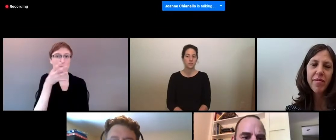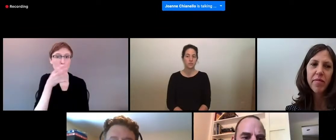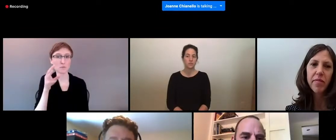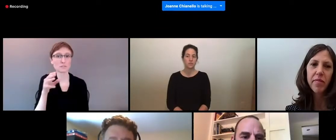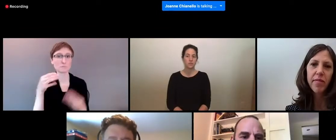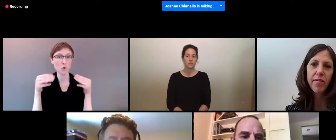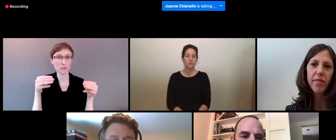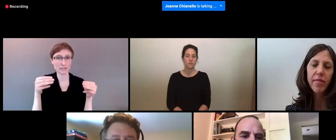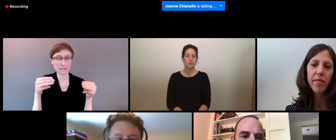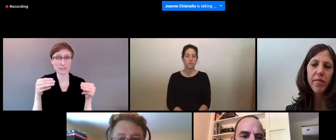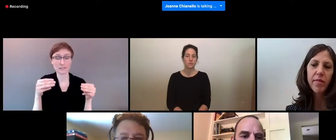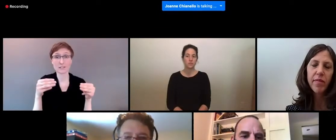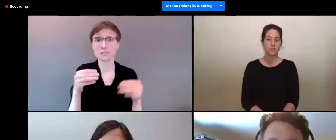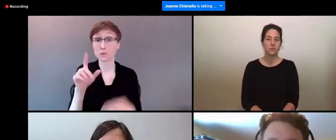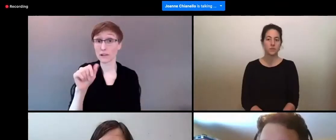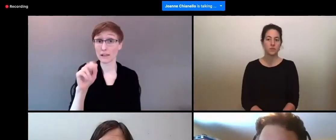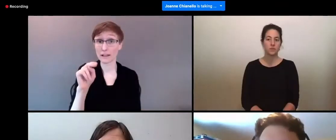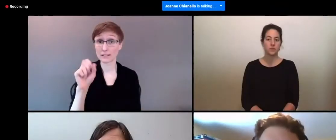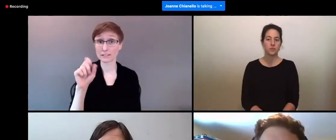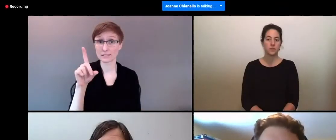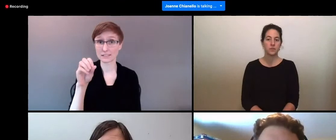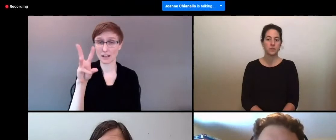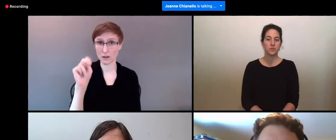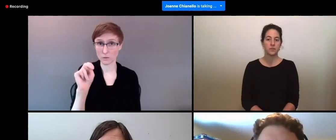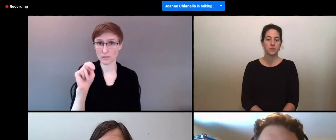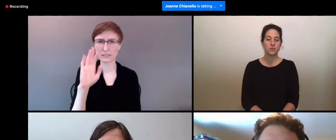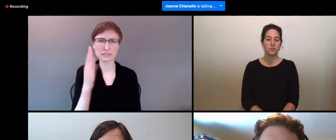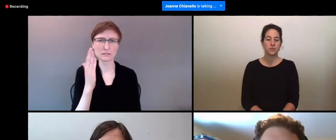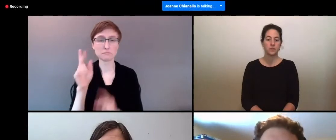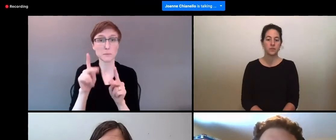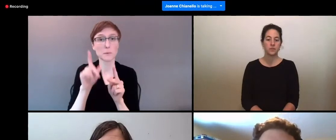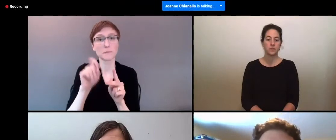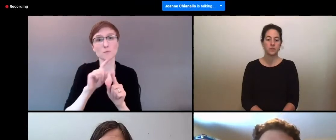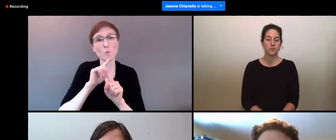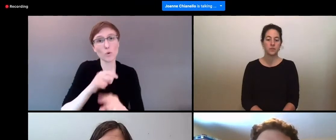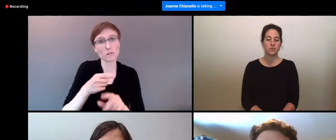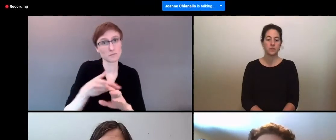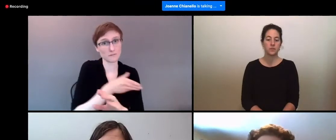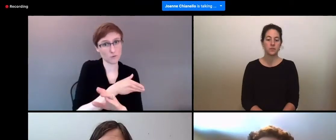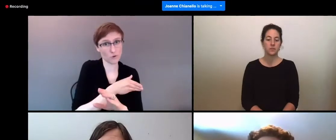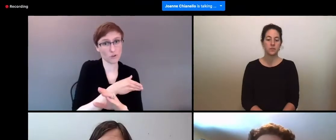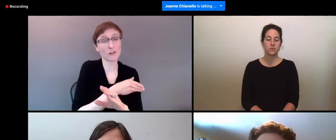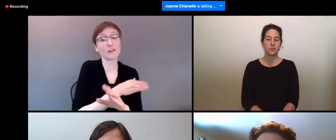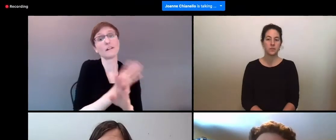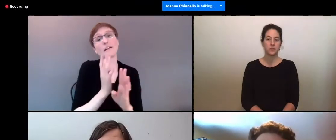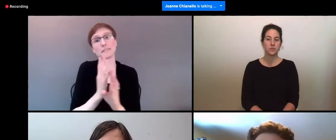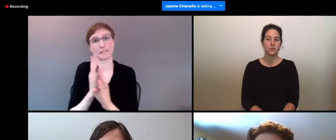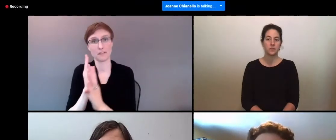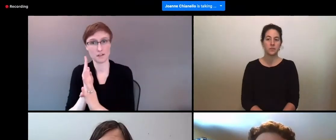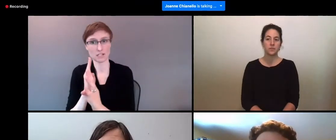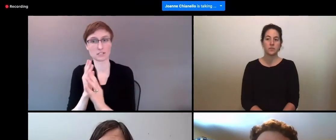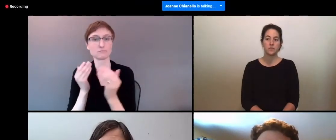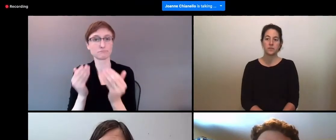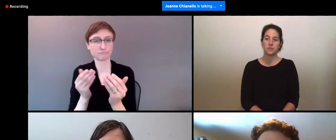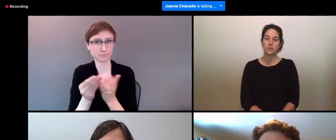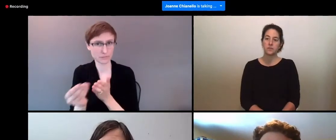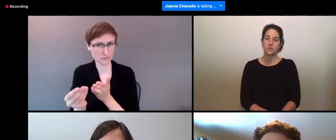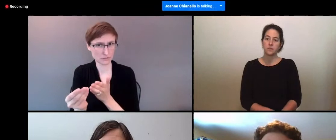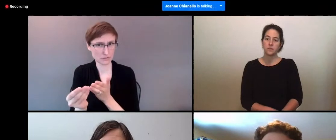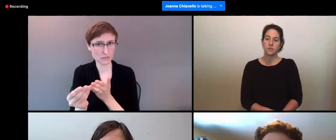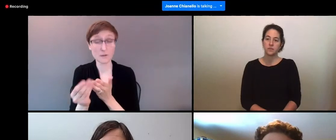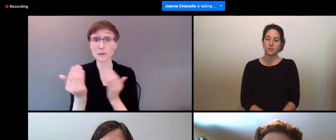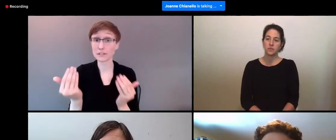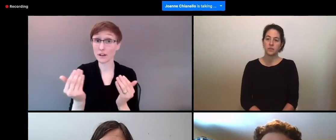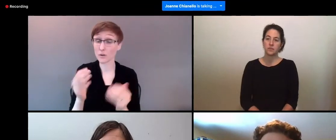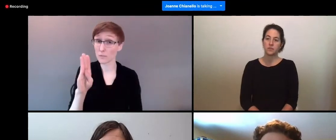at Lansdowne, where it seems like people have to pre-order and line up. But now the Byward market and Parkdale markets are